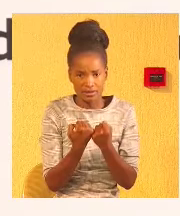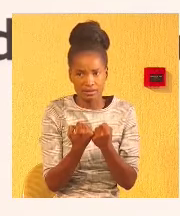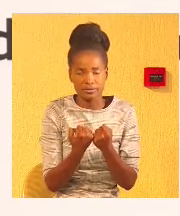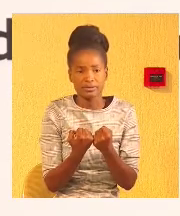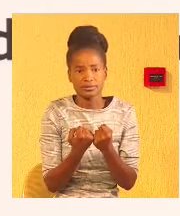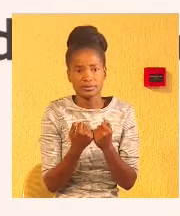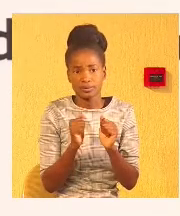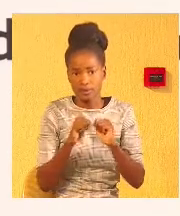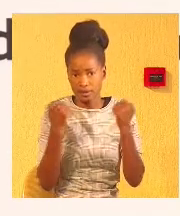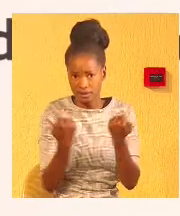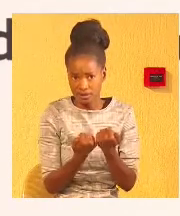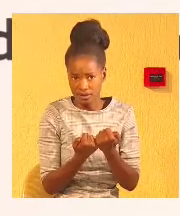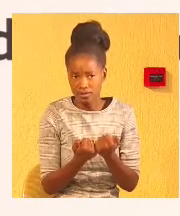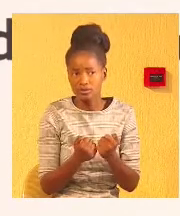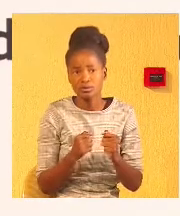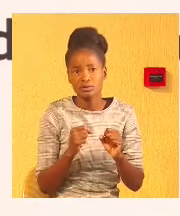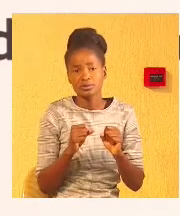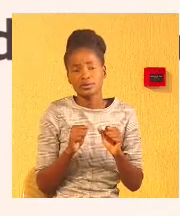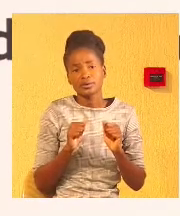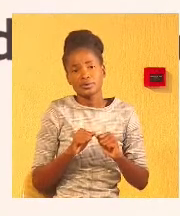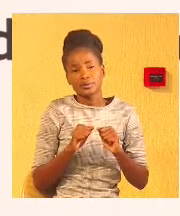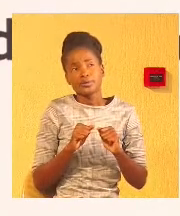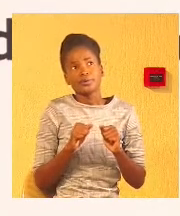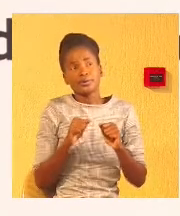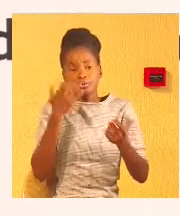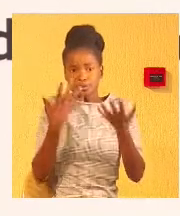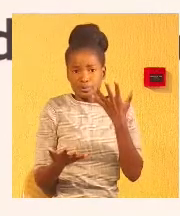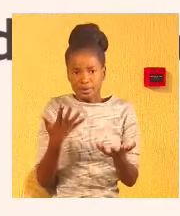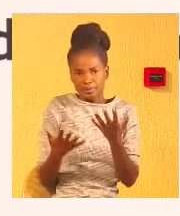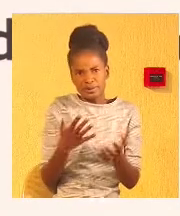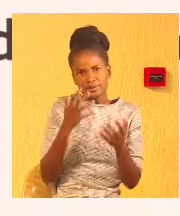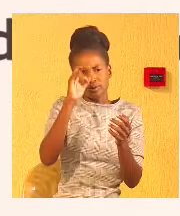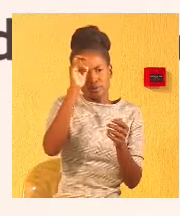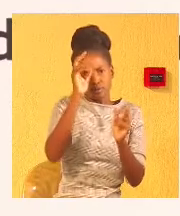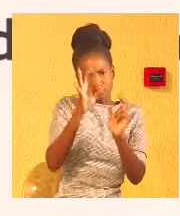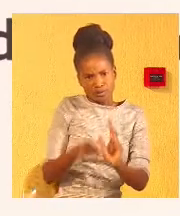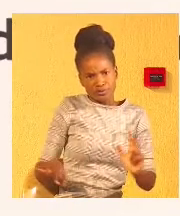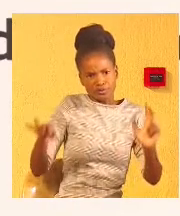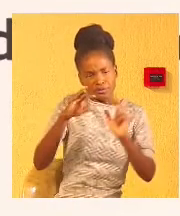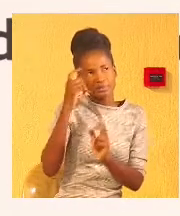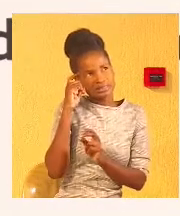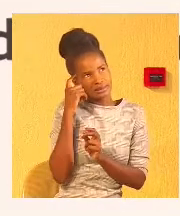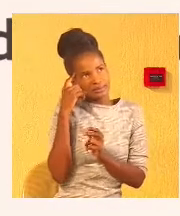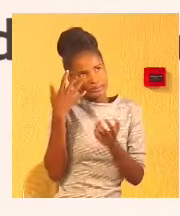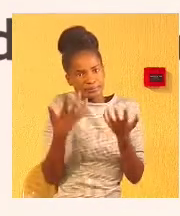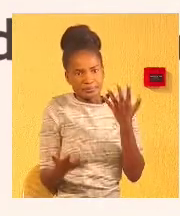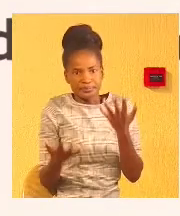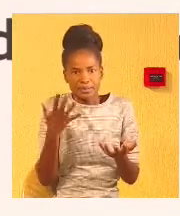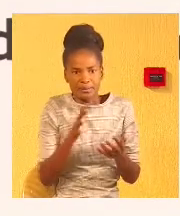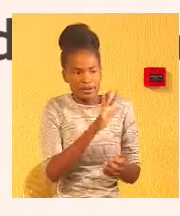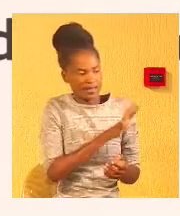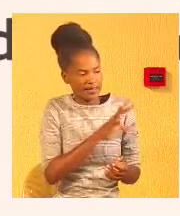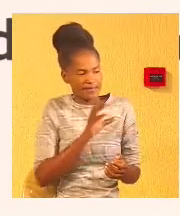that where you had auctions, where you could bring together